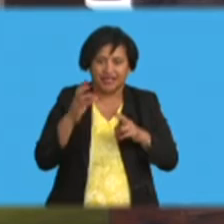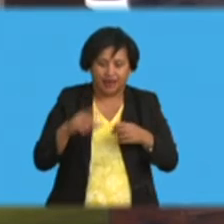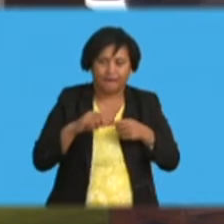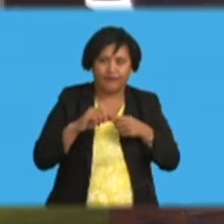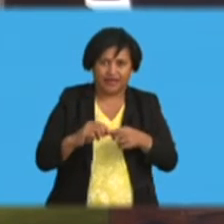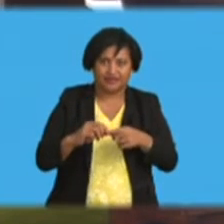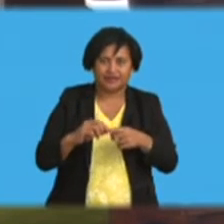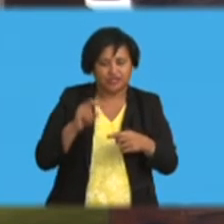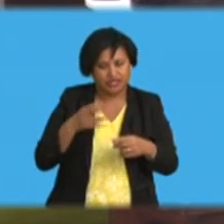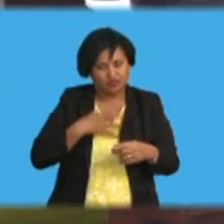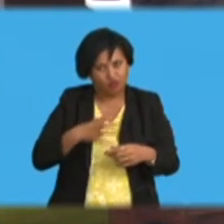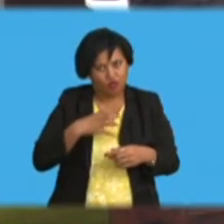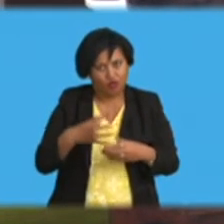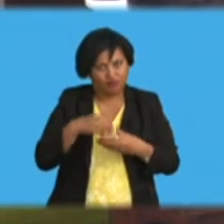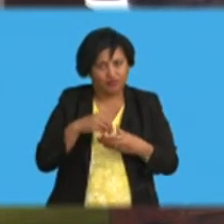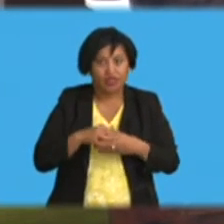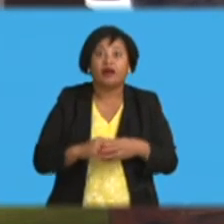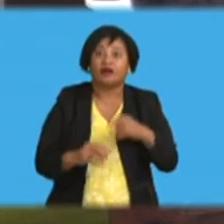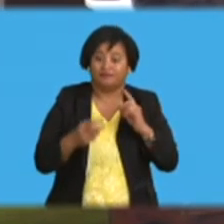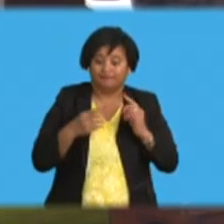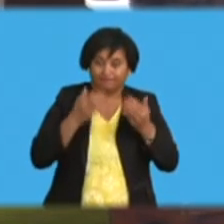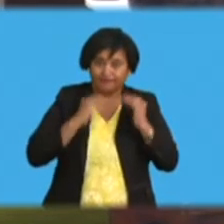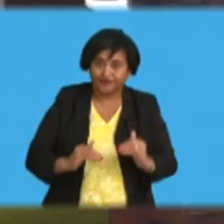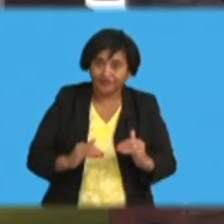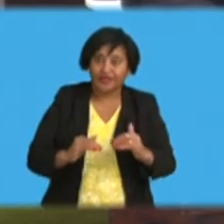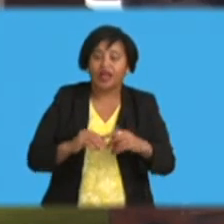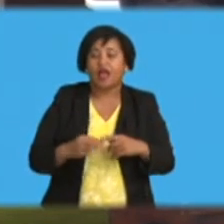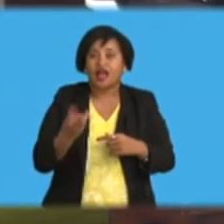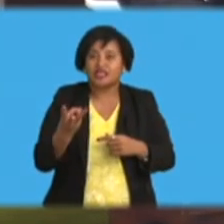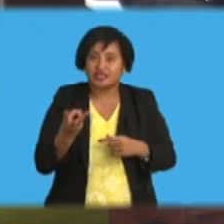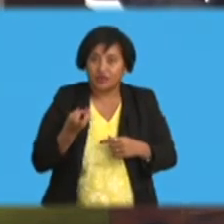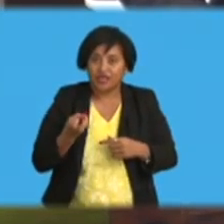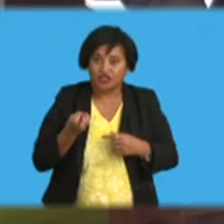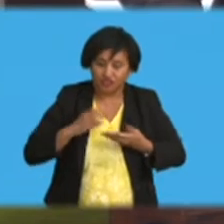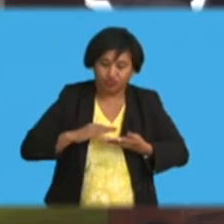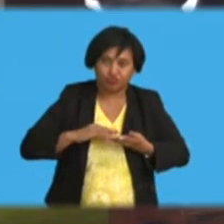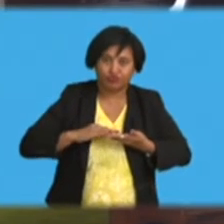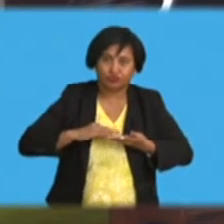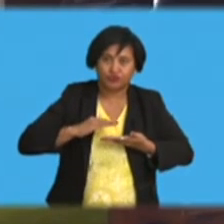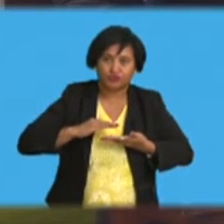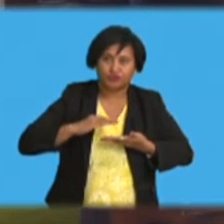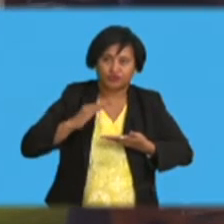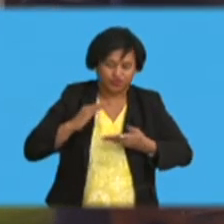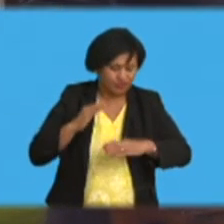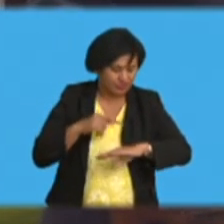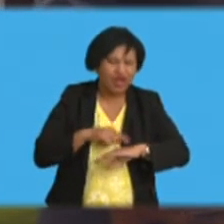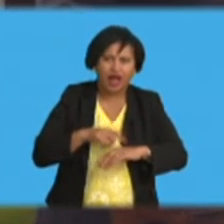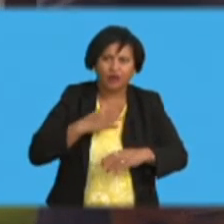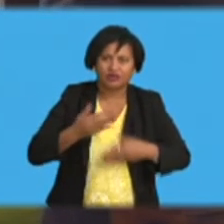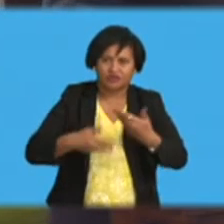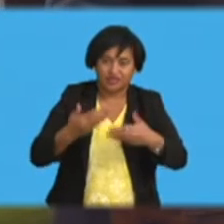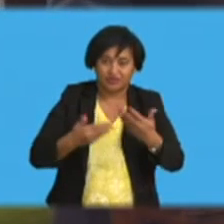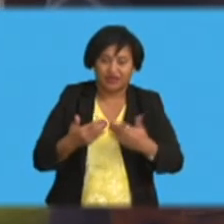there has of course been various numerous salary increments over the company itself. I'm just mindful of the time. Madam